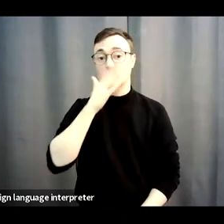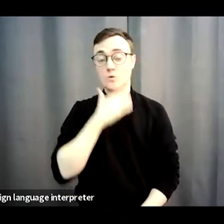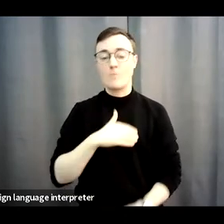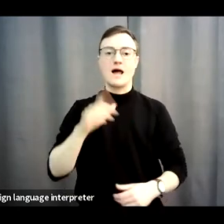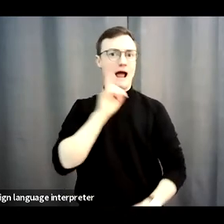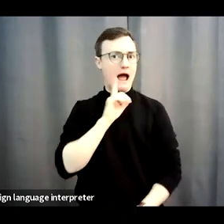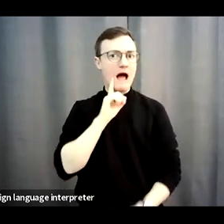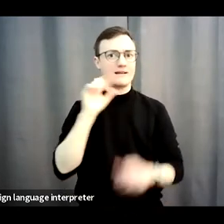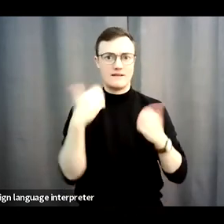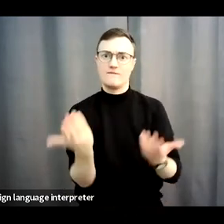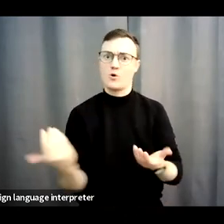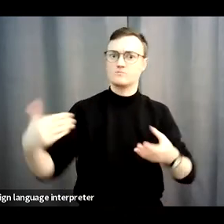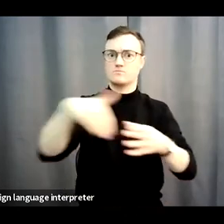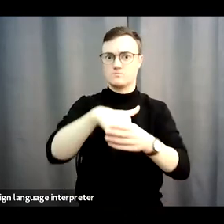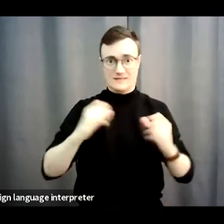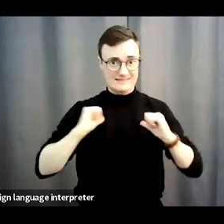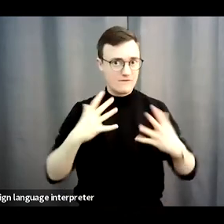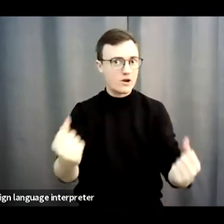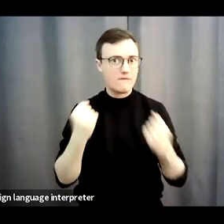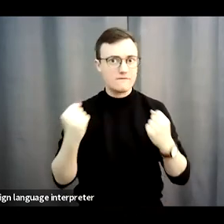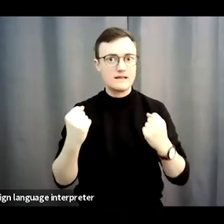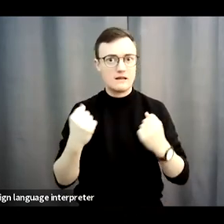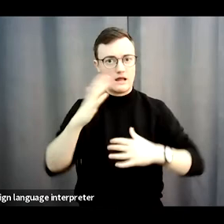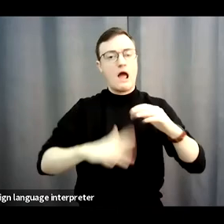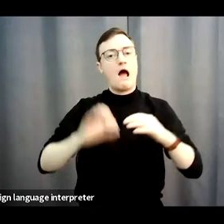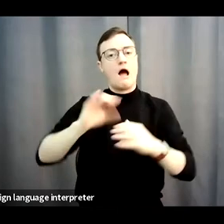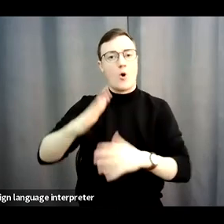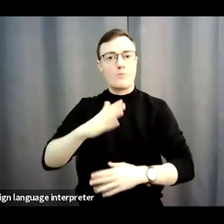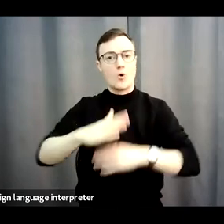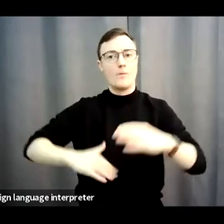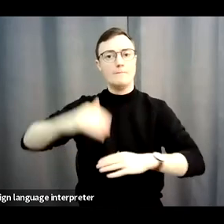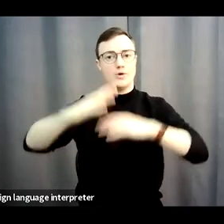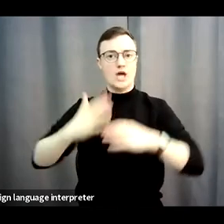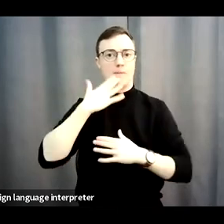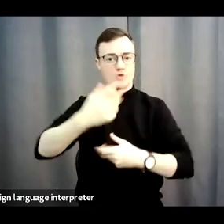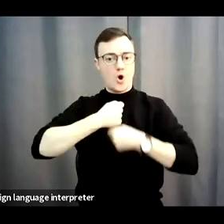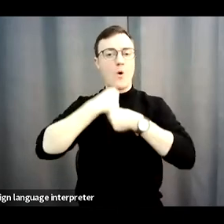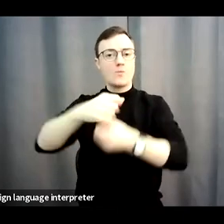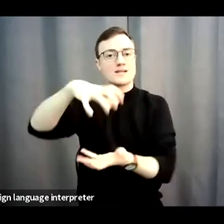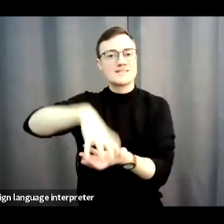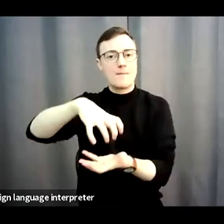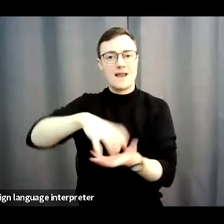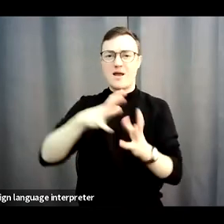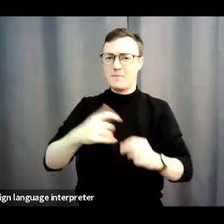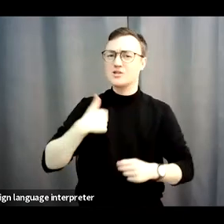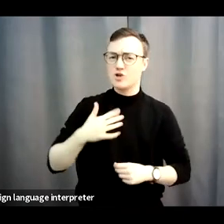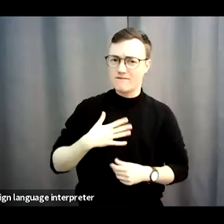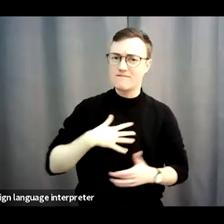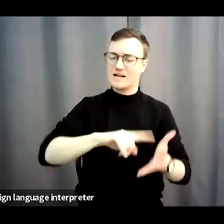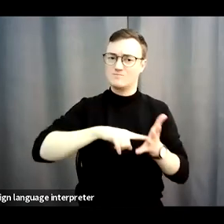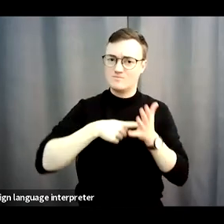as we strive to build sustainable societies, I would argue that the present pandemic